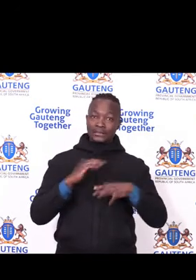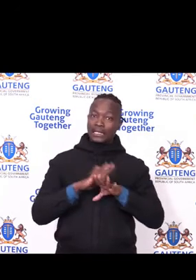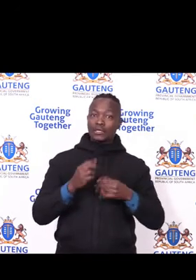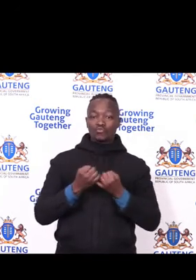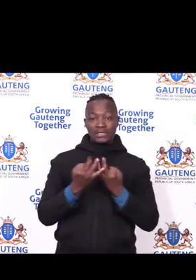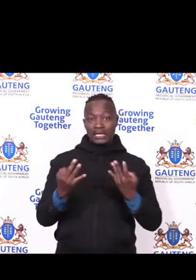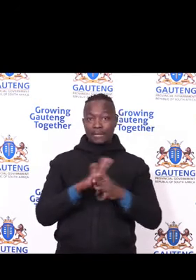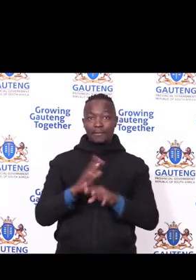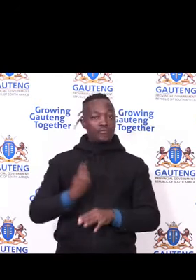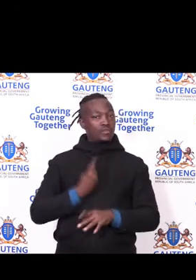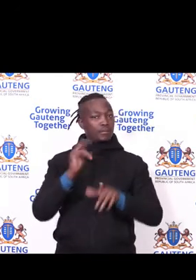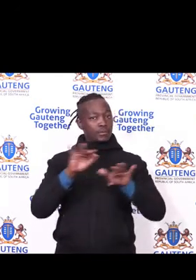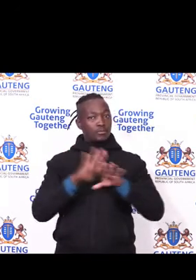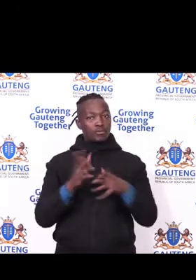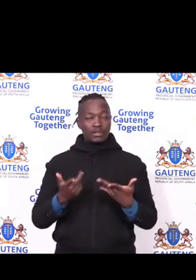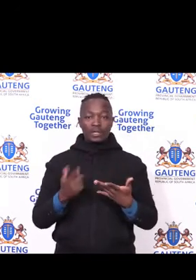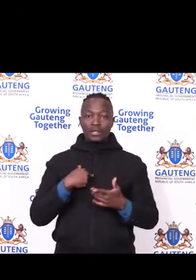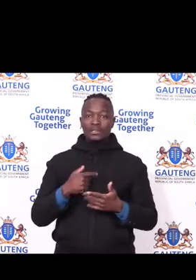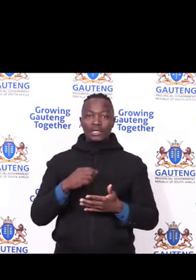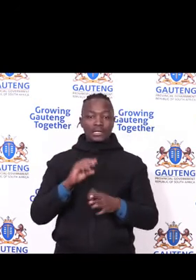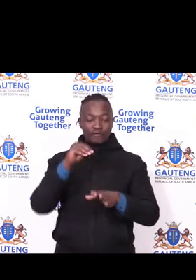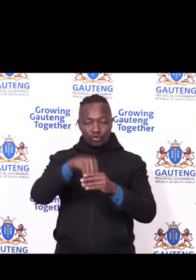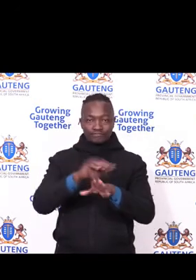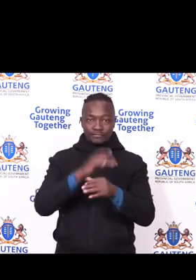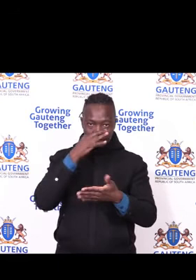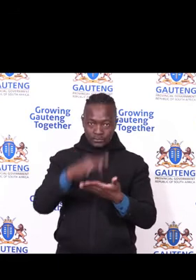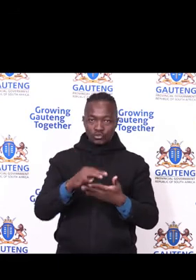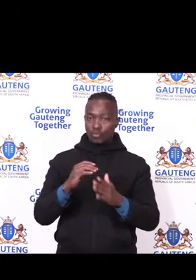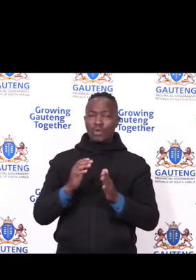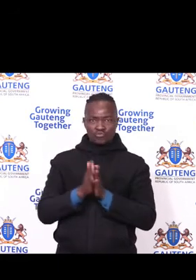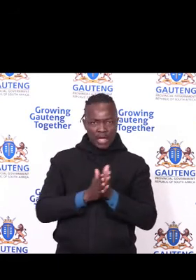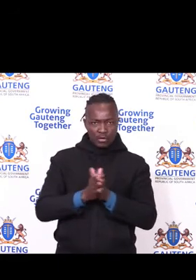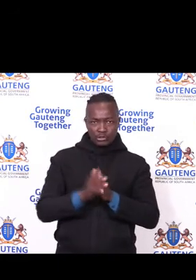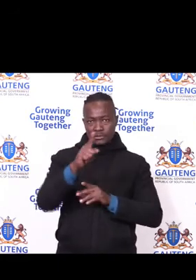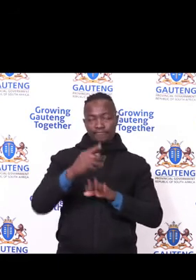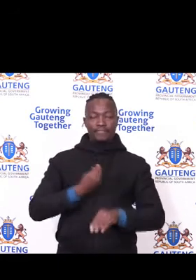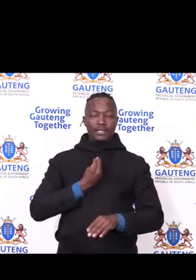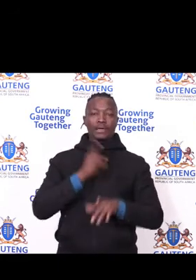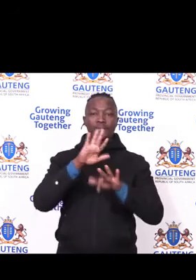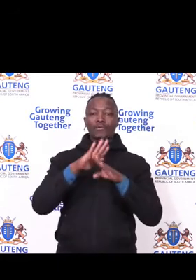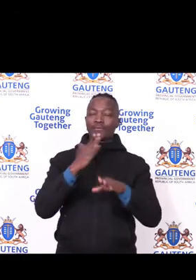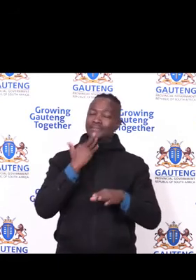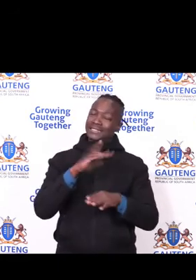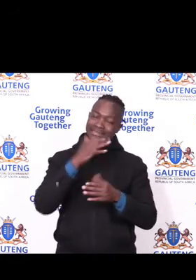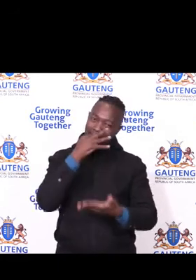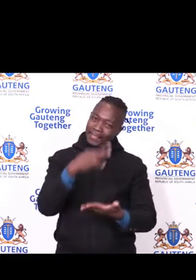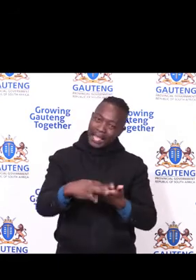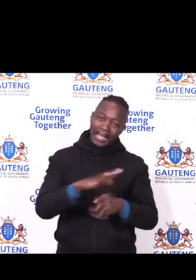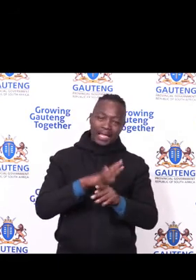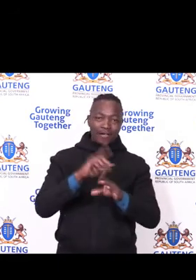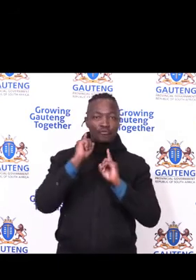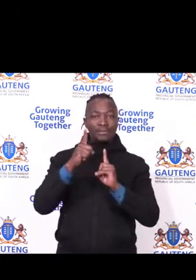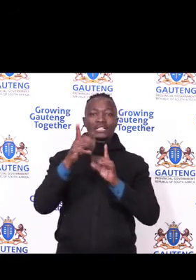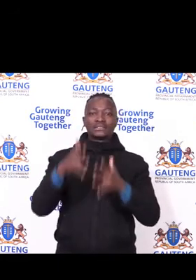people that have lost their application, and we're encouraging young people to make those applications. We really believe it